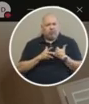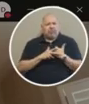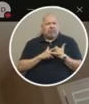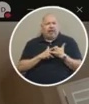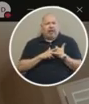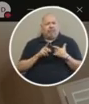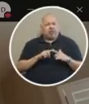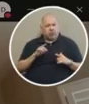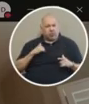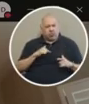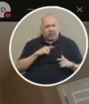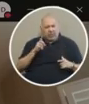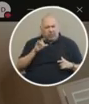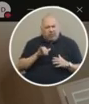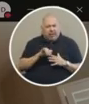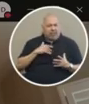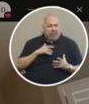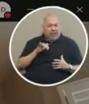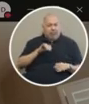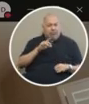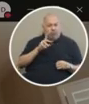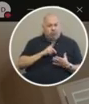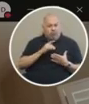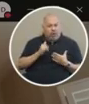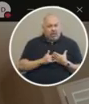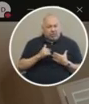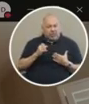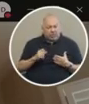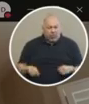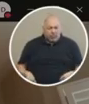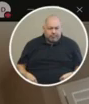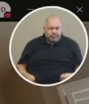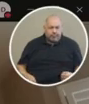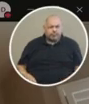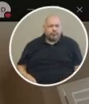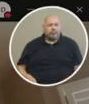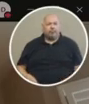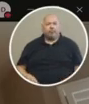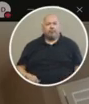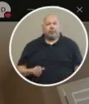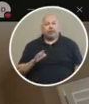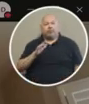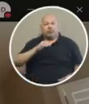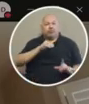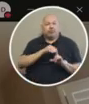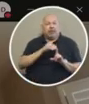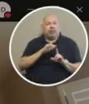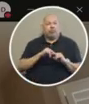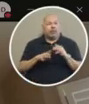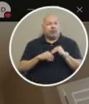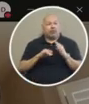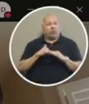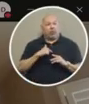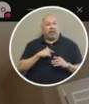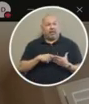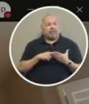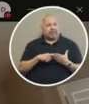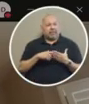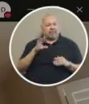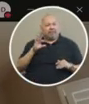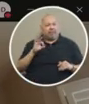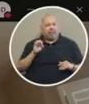by deleting that project. Thank you. So if I can, just as a reminder, so with the issuance that we did this past